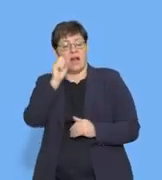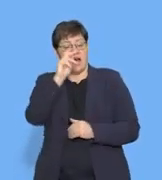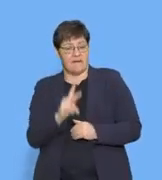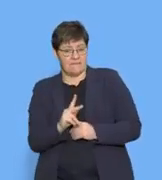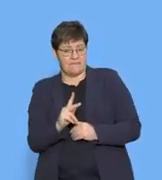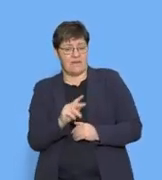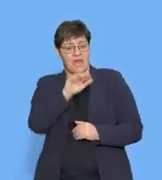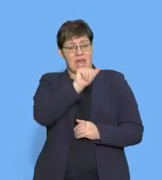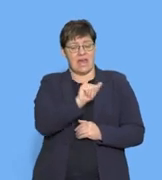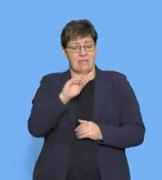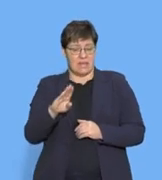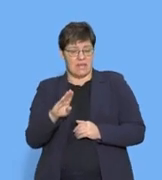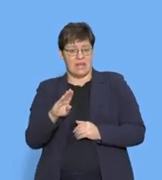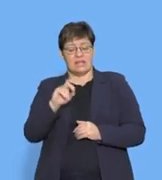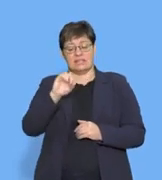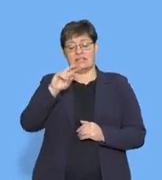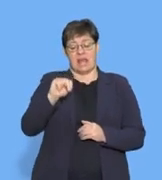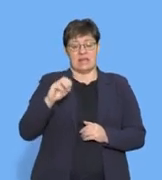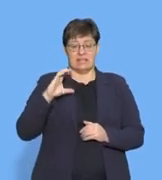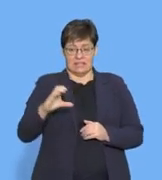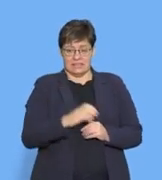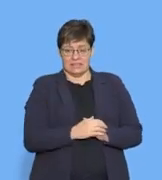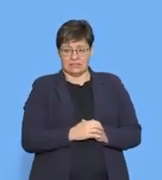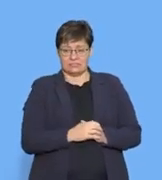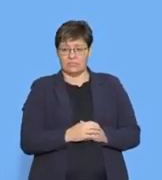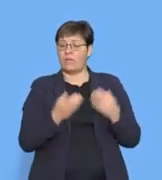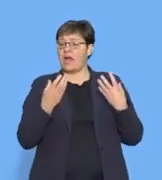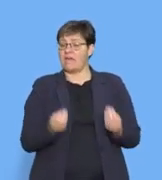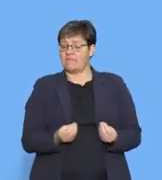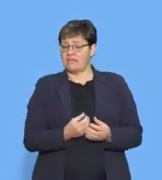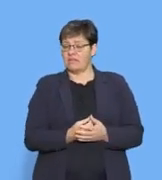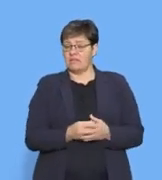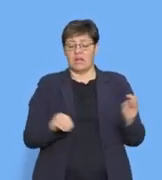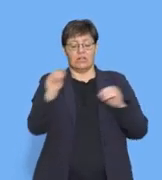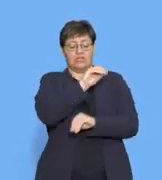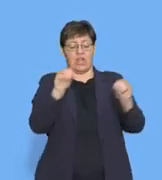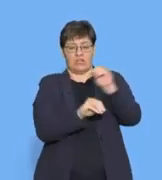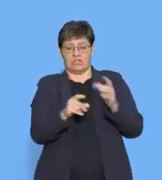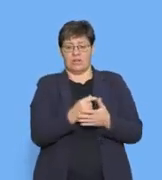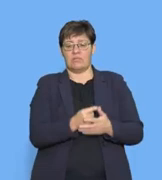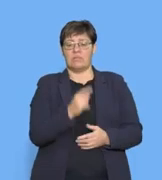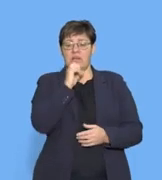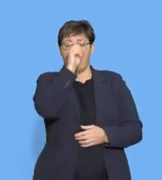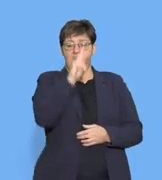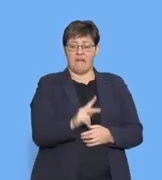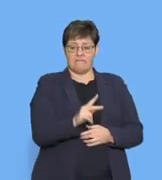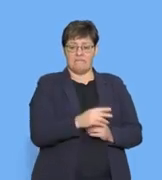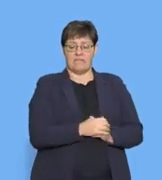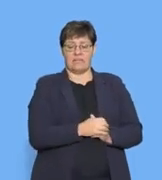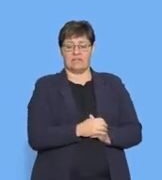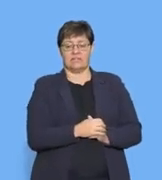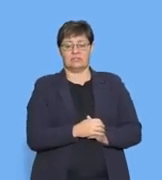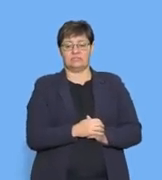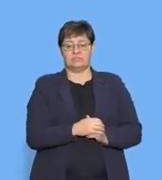ABC is equal to half AB sine C. And if you look at what we have now, if we just rearrange